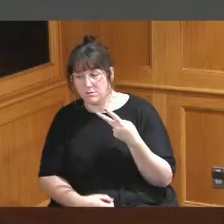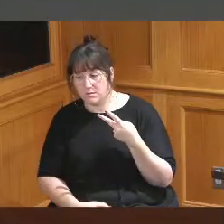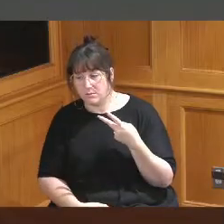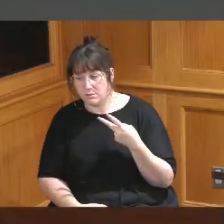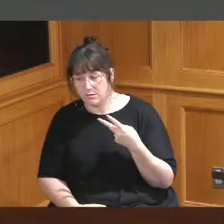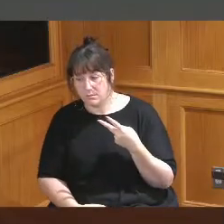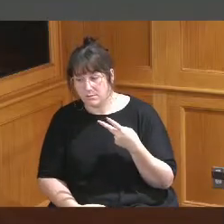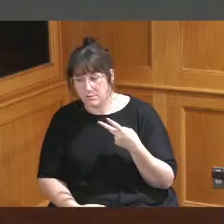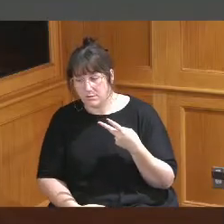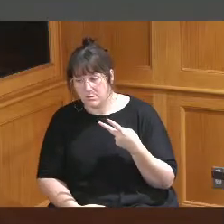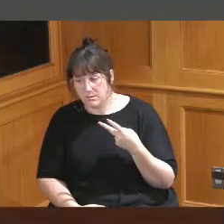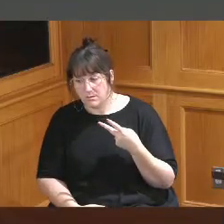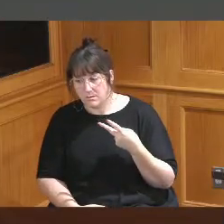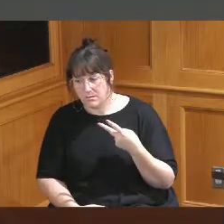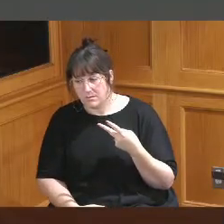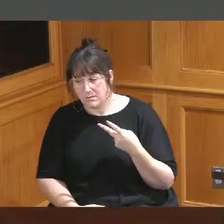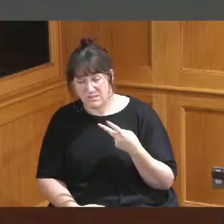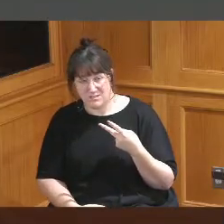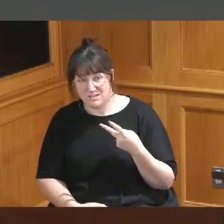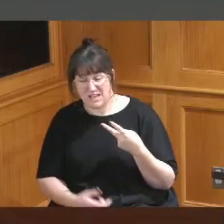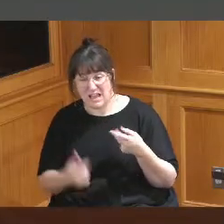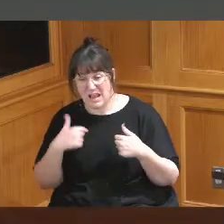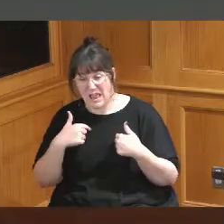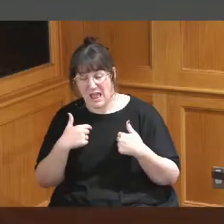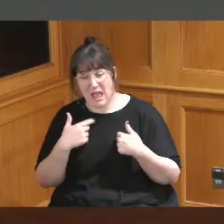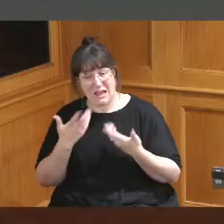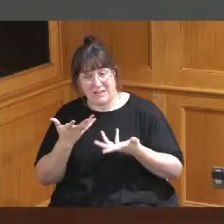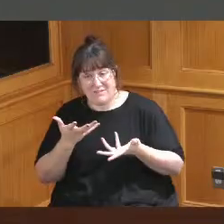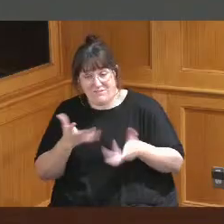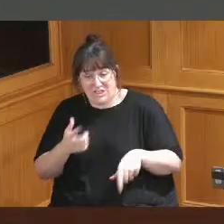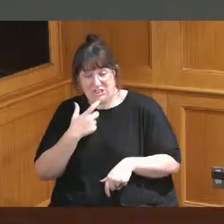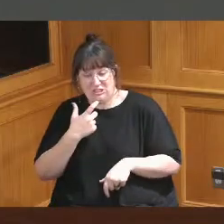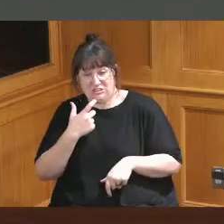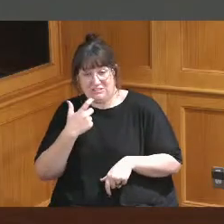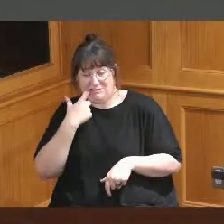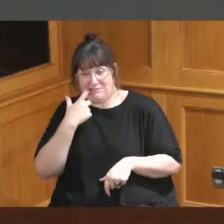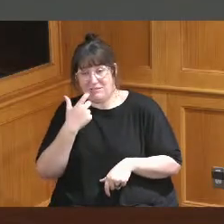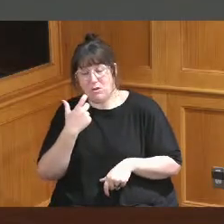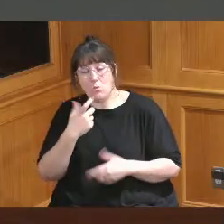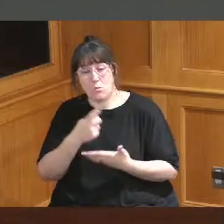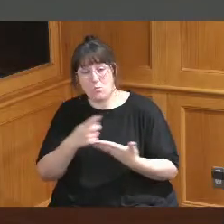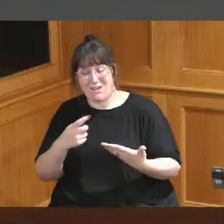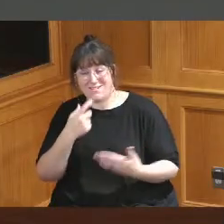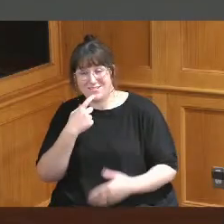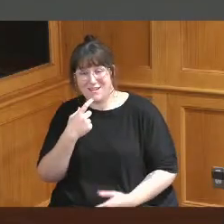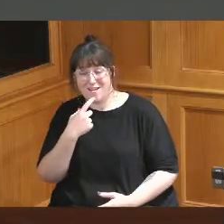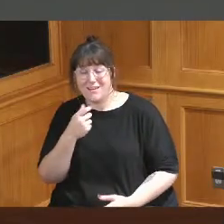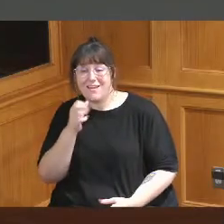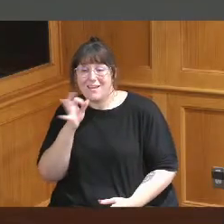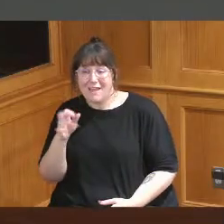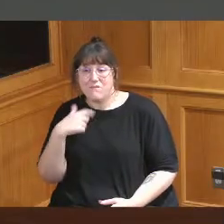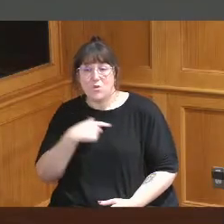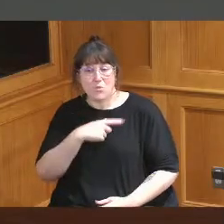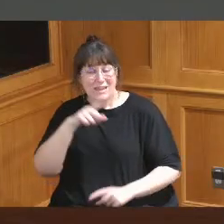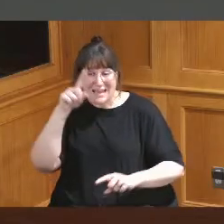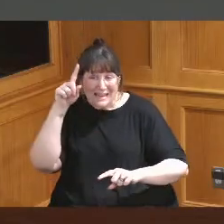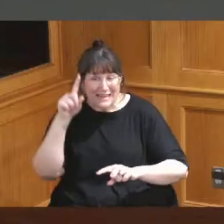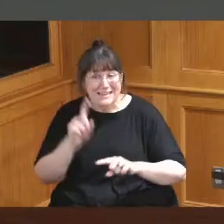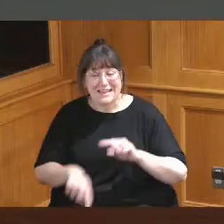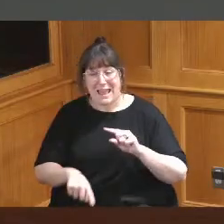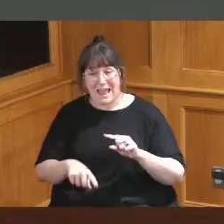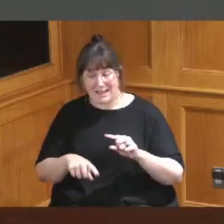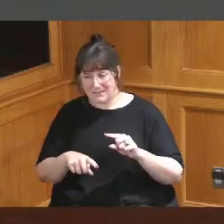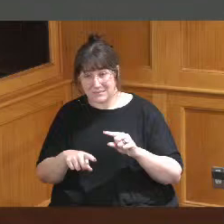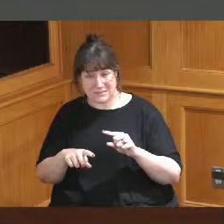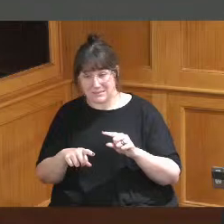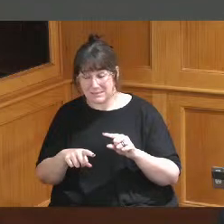just as was the case last time, and I'd sent a report on this last week, if we are not able to finalize a lease, we